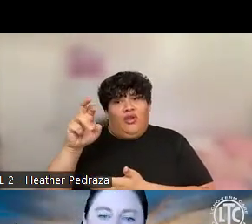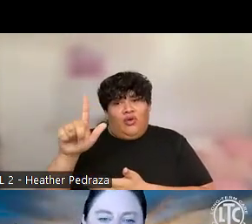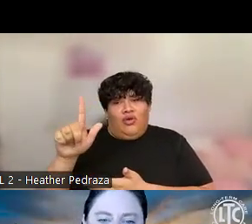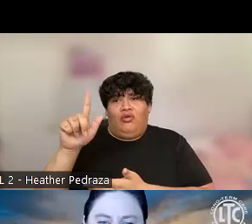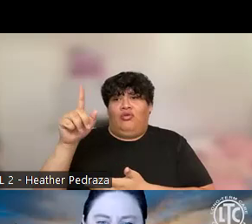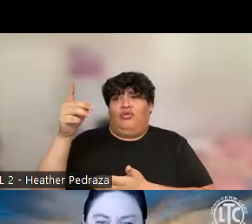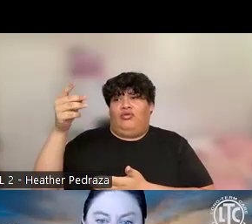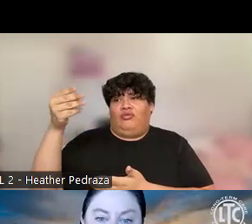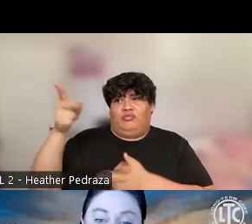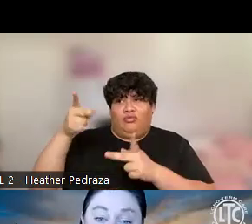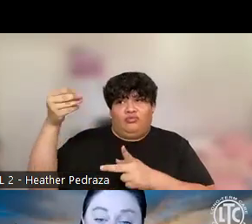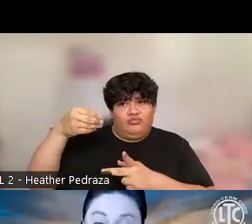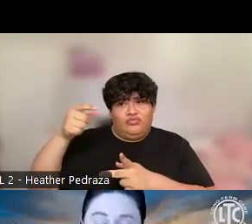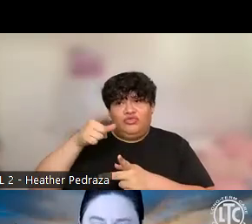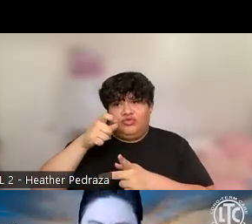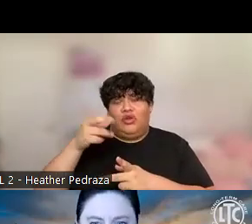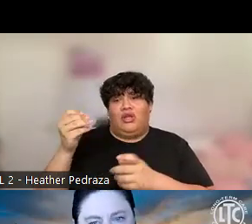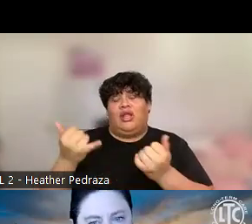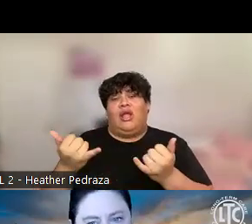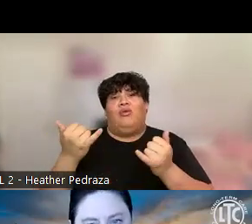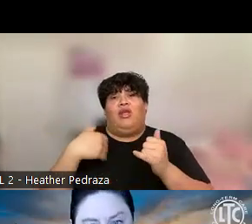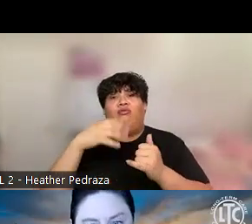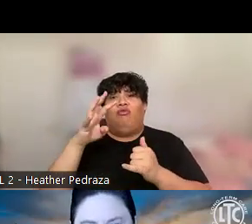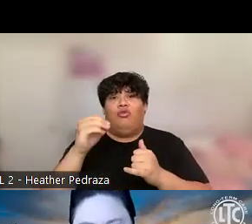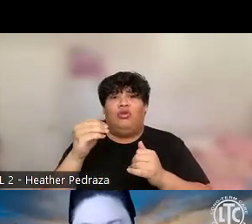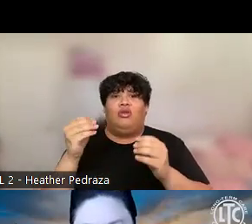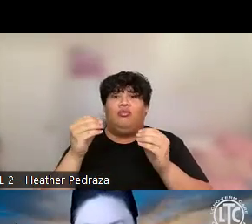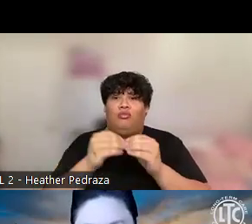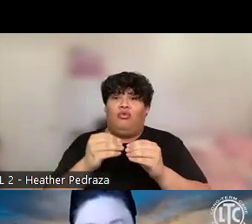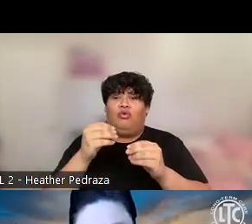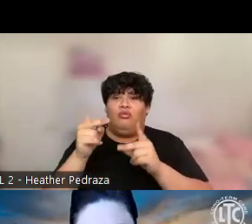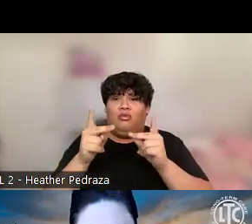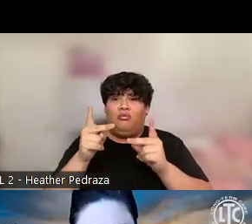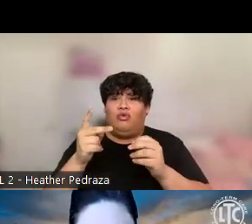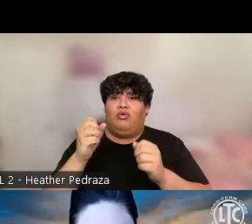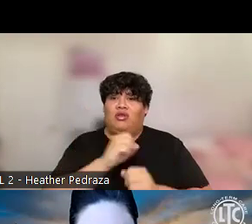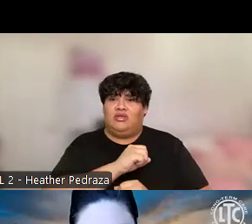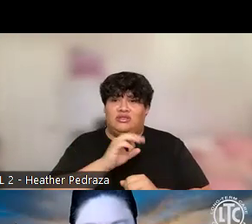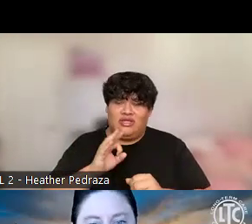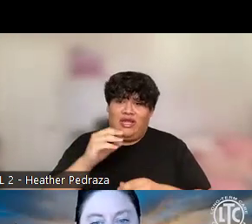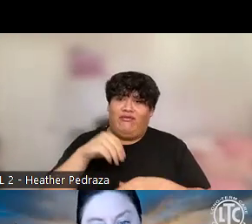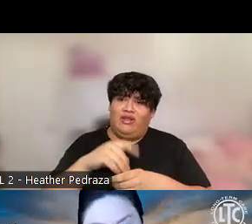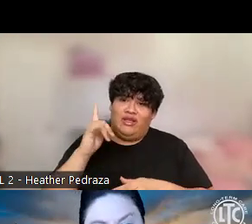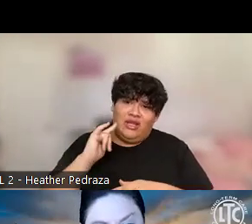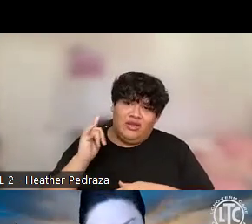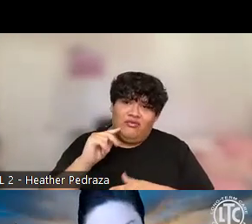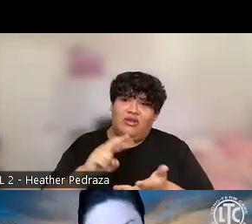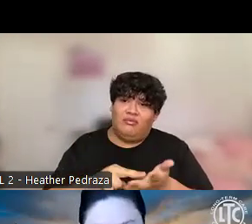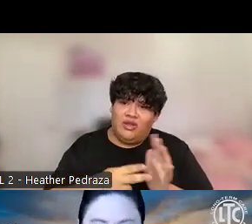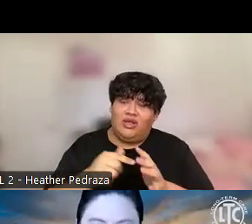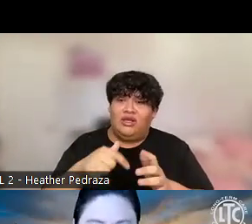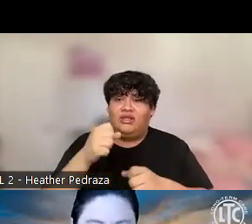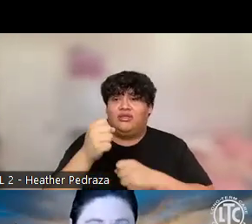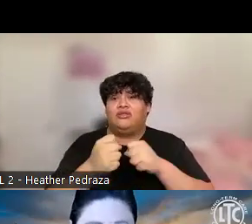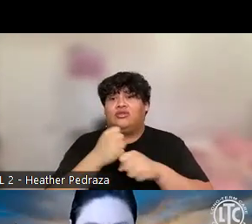year. And we found there are now 40 more paid long-term care ombudsman staff in California, meaning that this year we